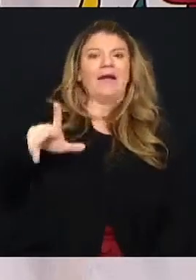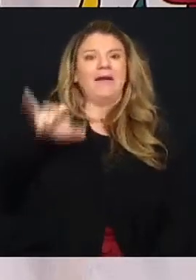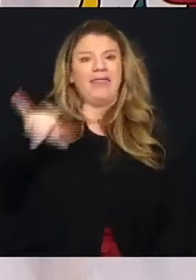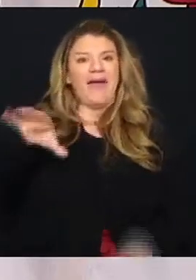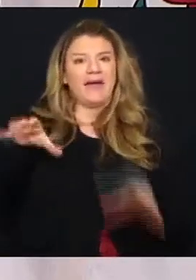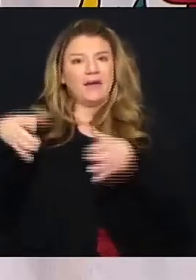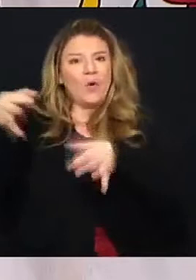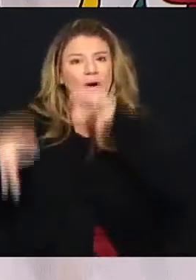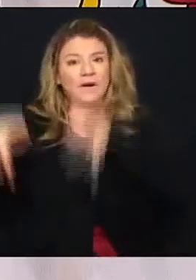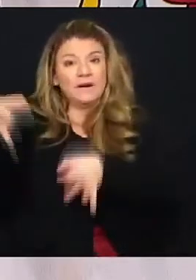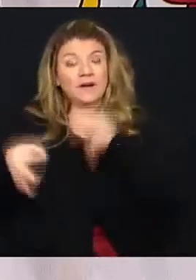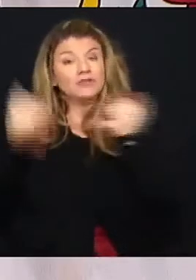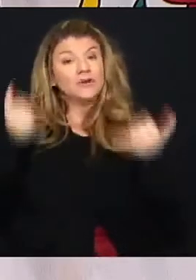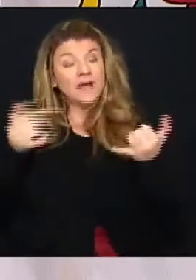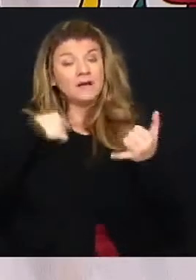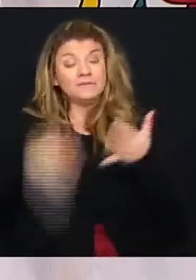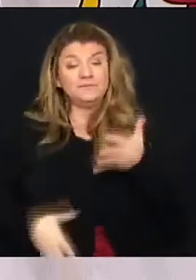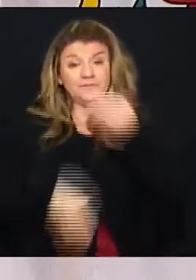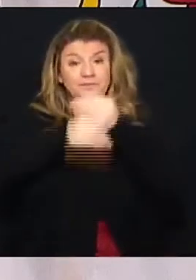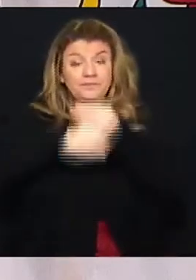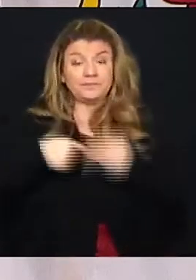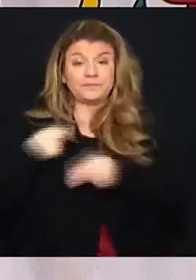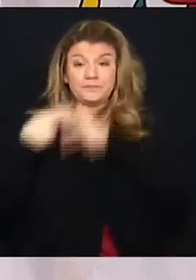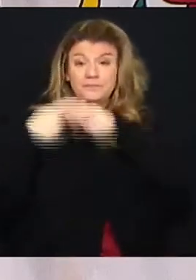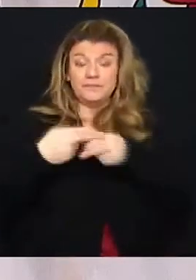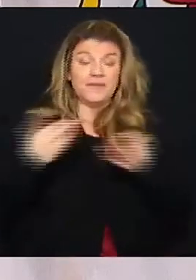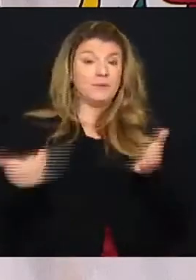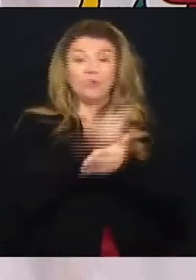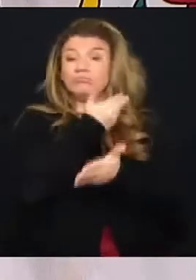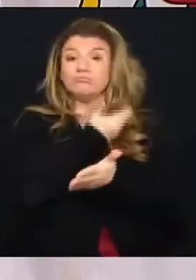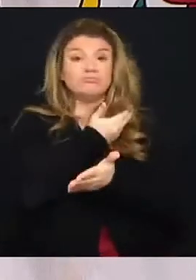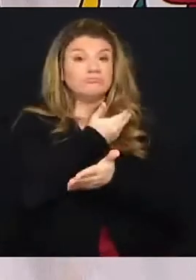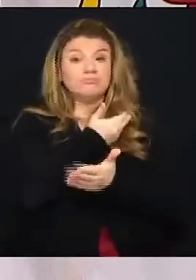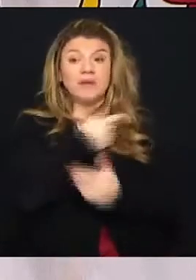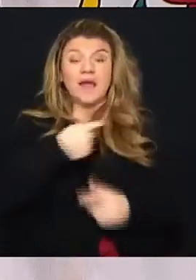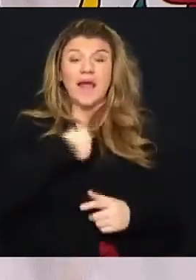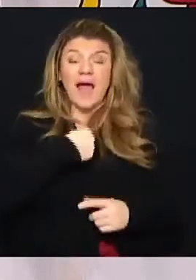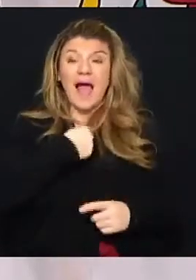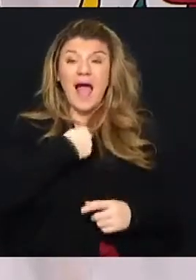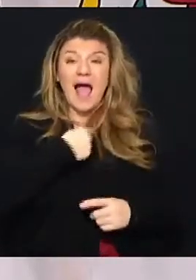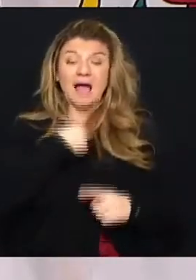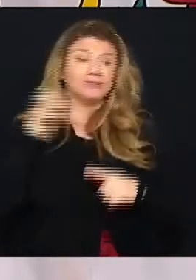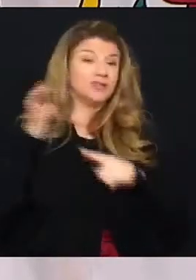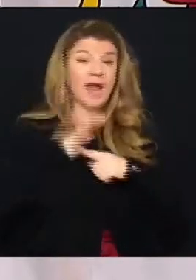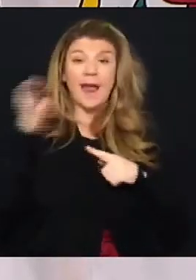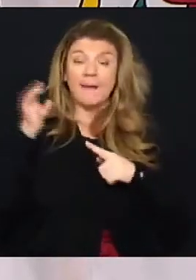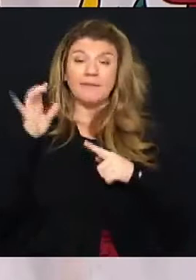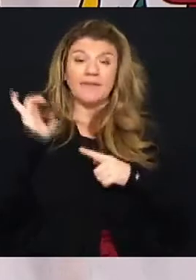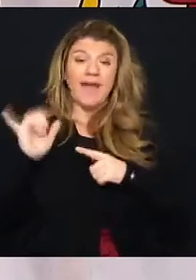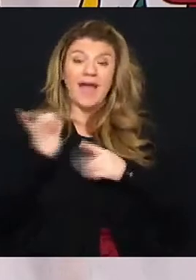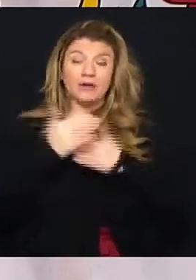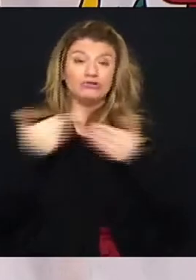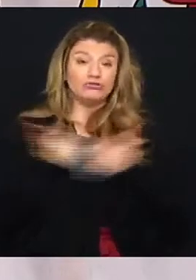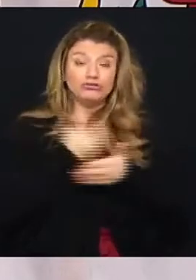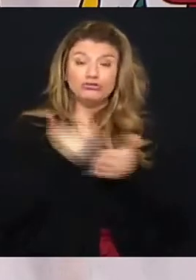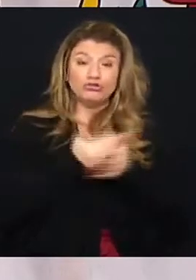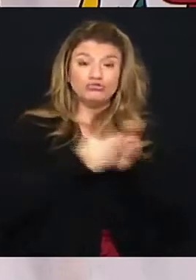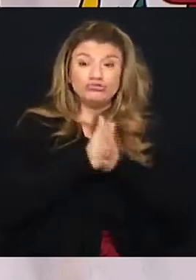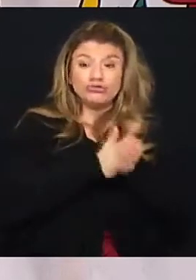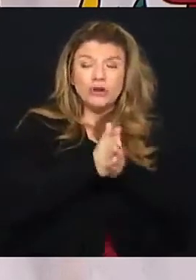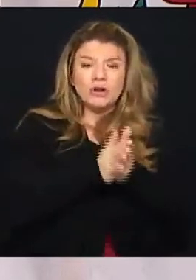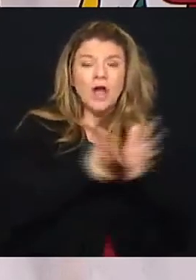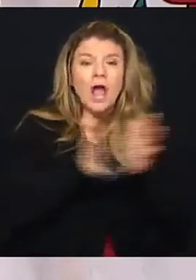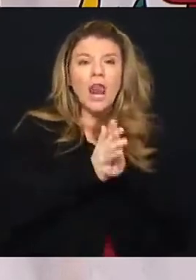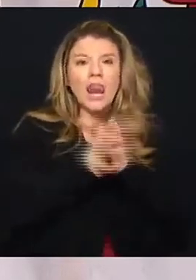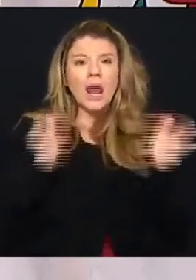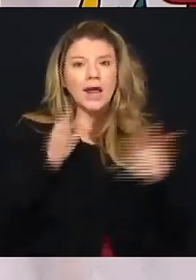that, I named brand new, that I championed the charge, with a lot of